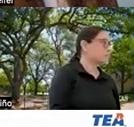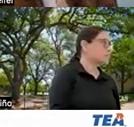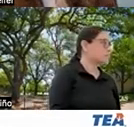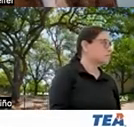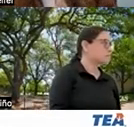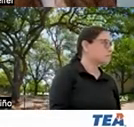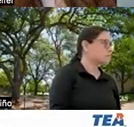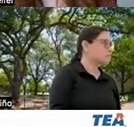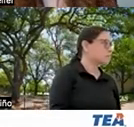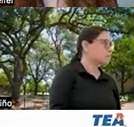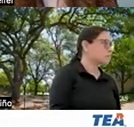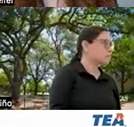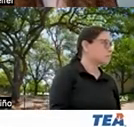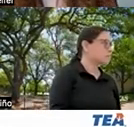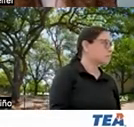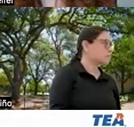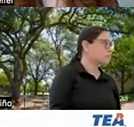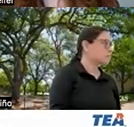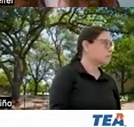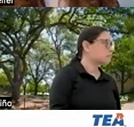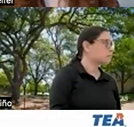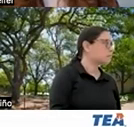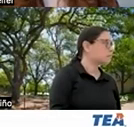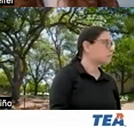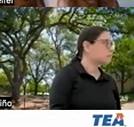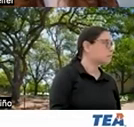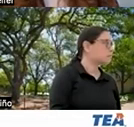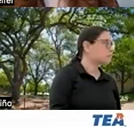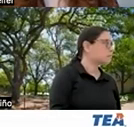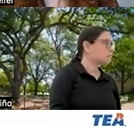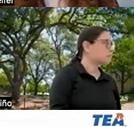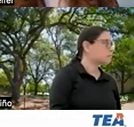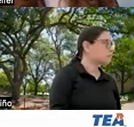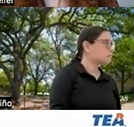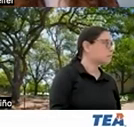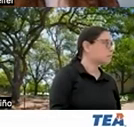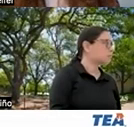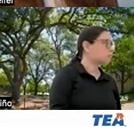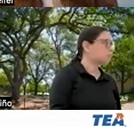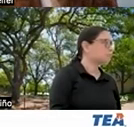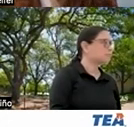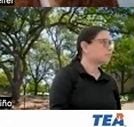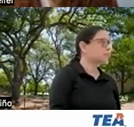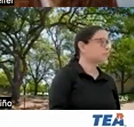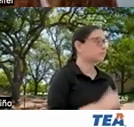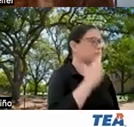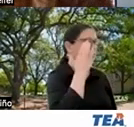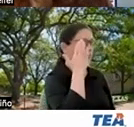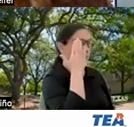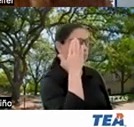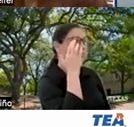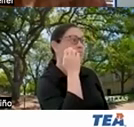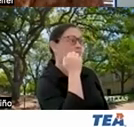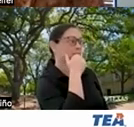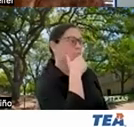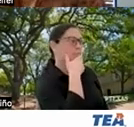that relationship successful. So they need that training, but we also have to make sure that this is, that they are supported